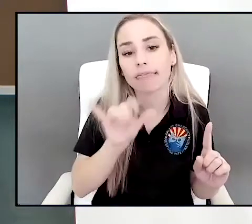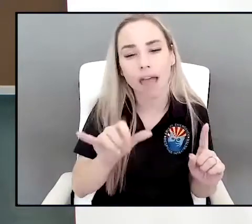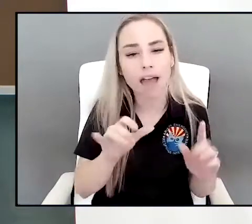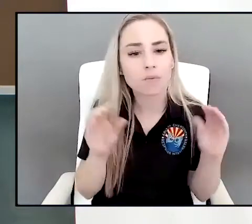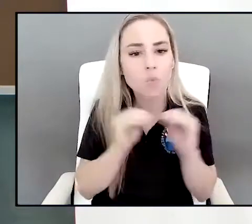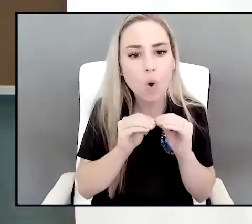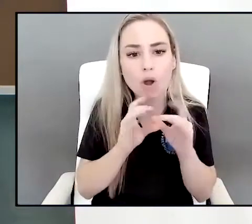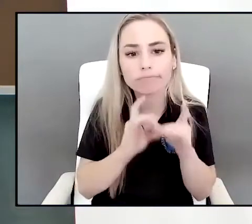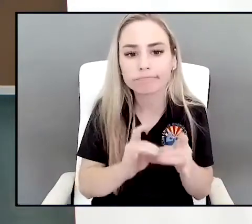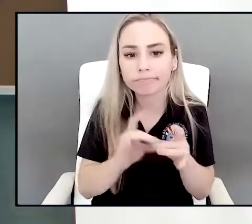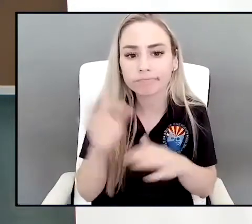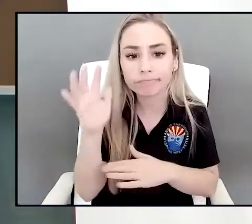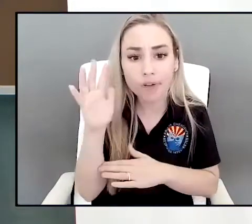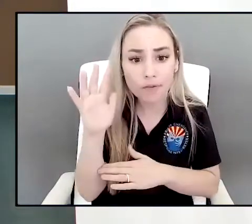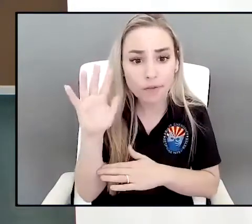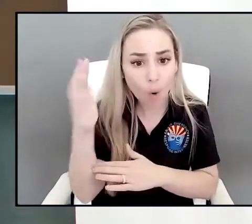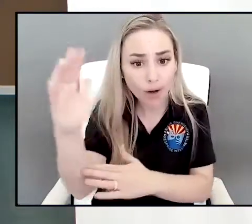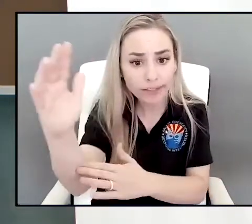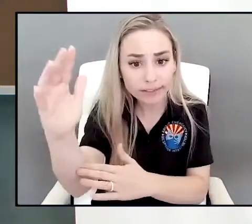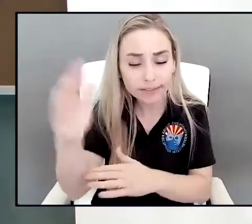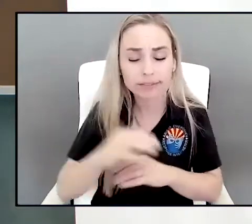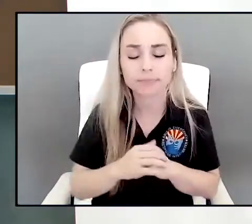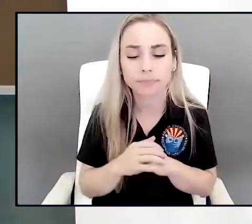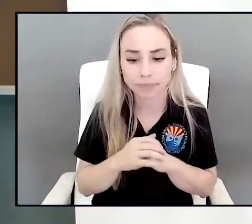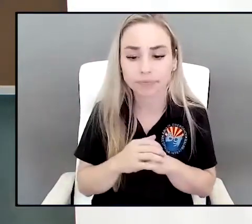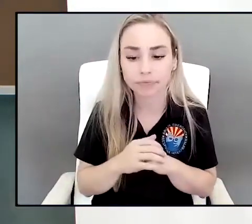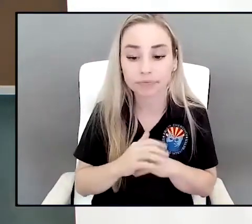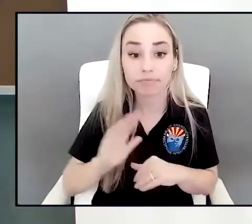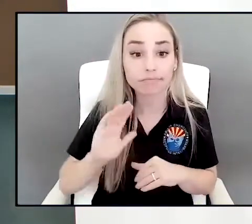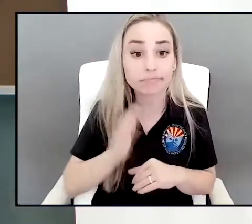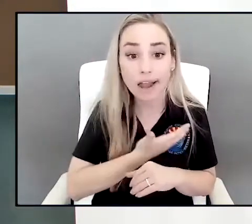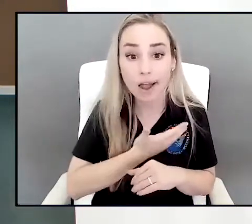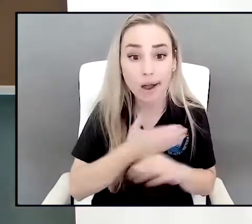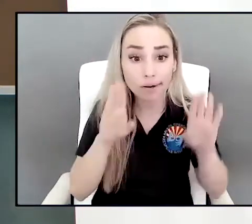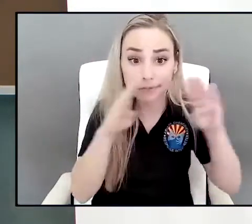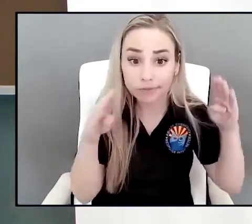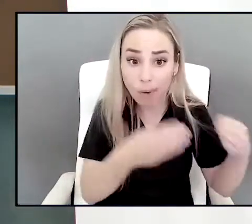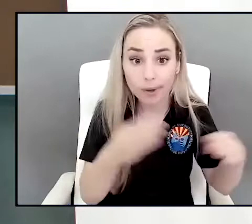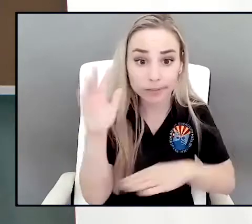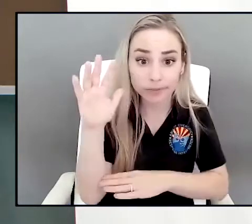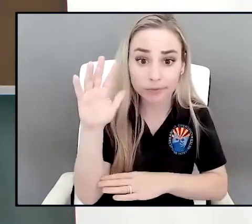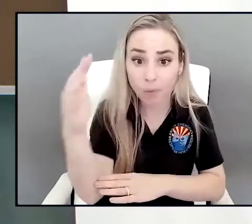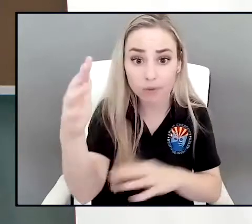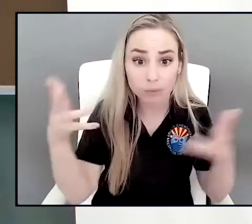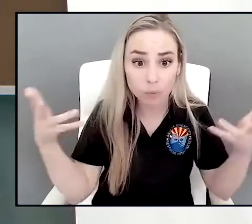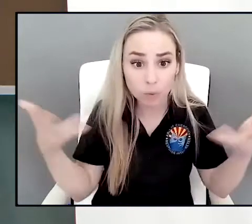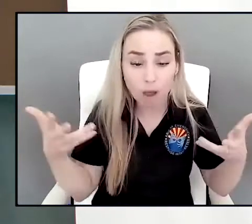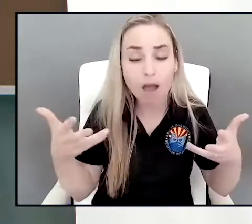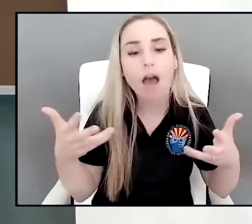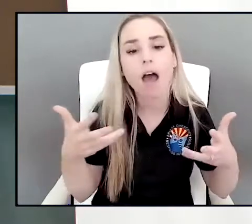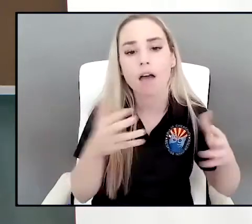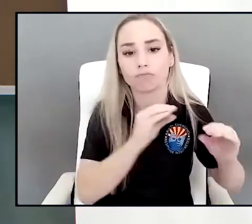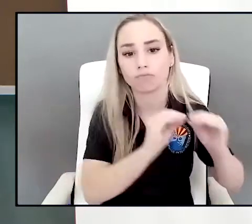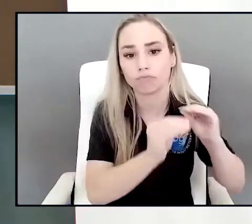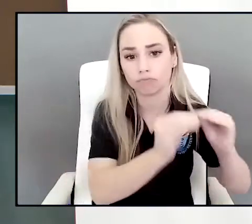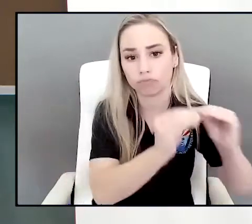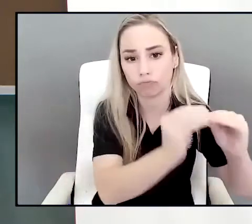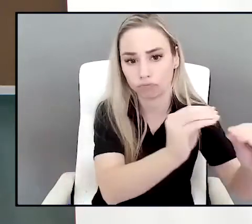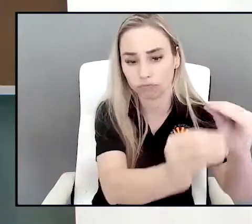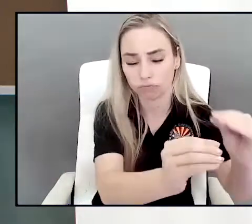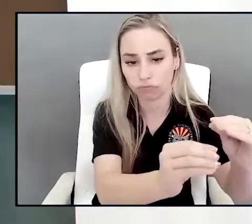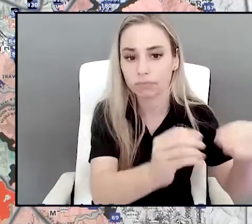lot of this stuff is more forest. Our focus there is to try to get all of the